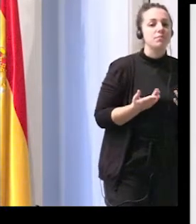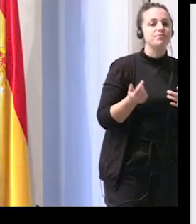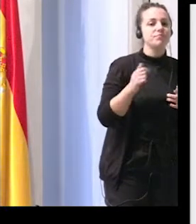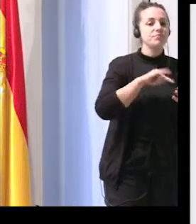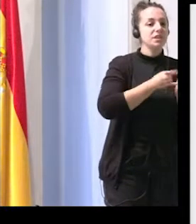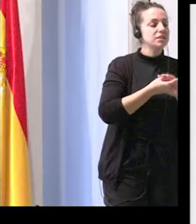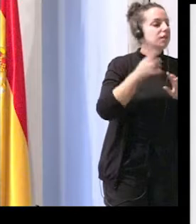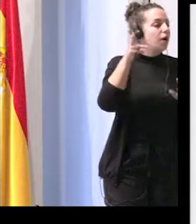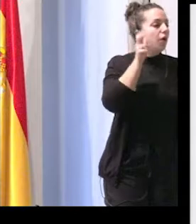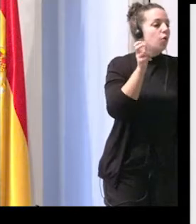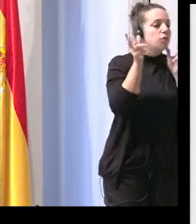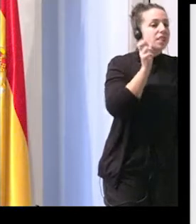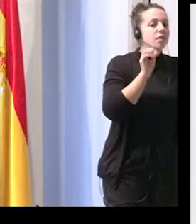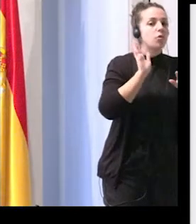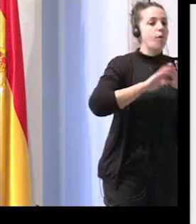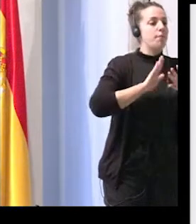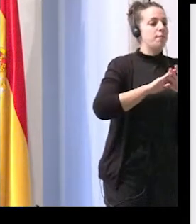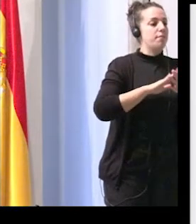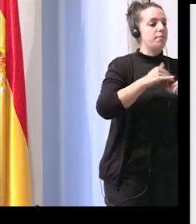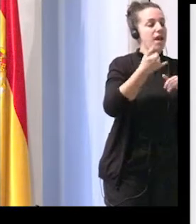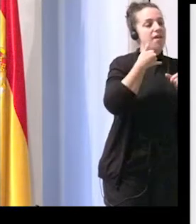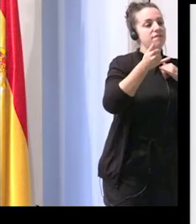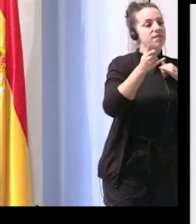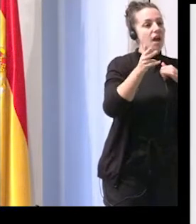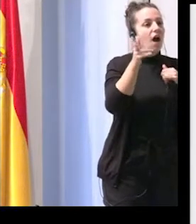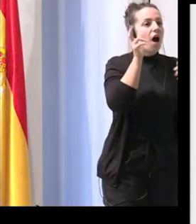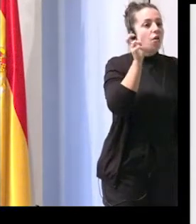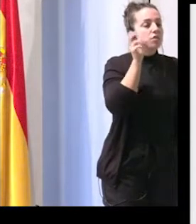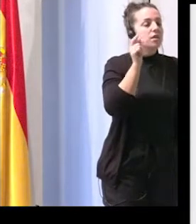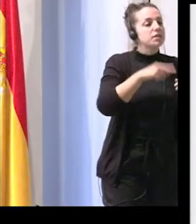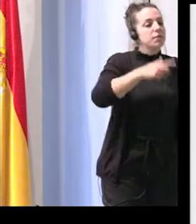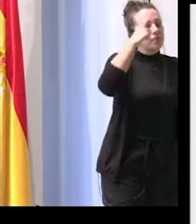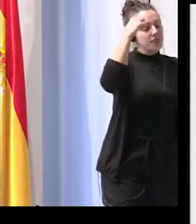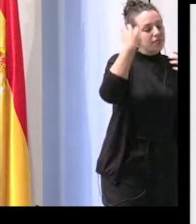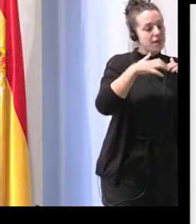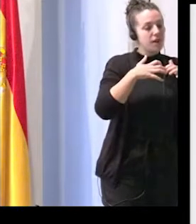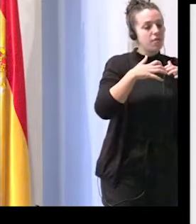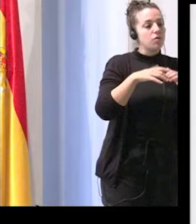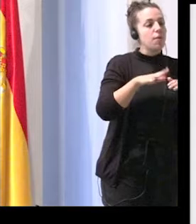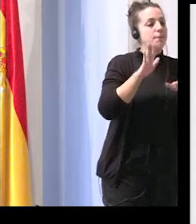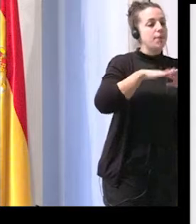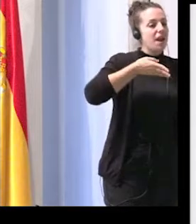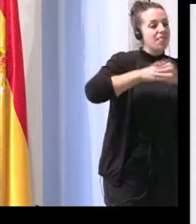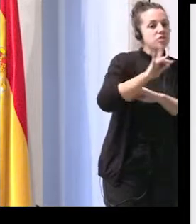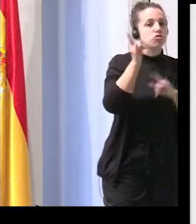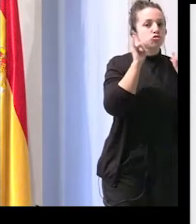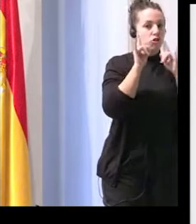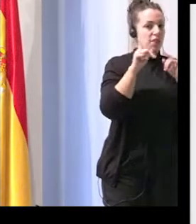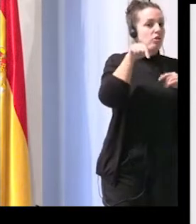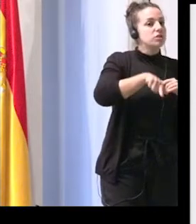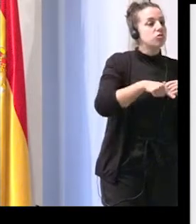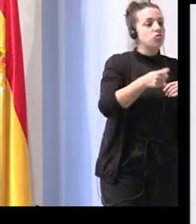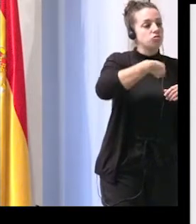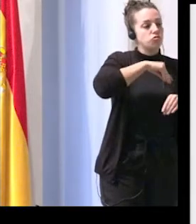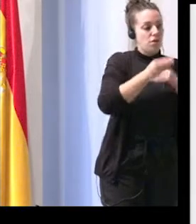the auditory pathways and the auditory brain access to sound. So this is really what we're treating. And when